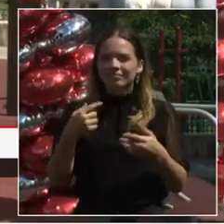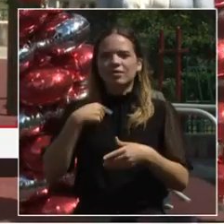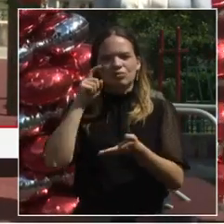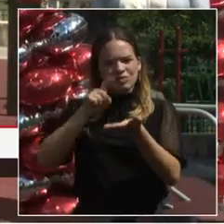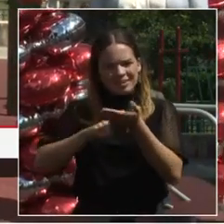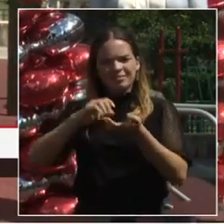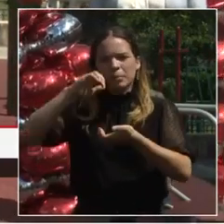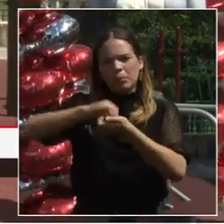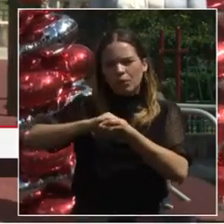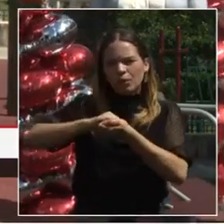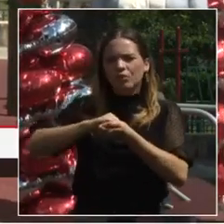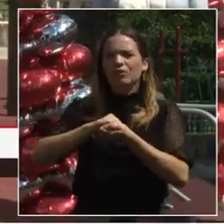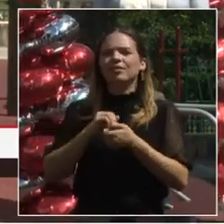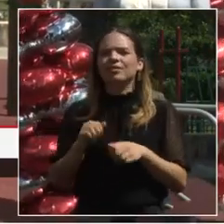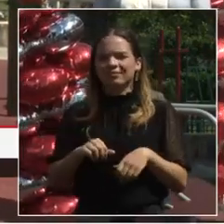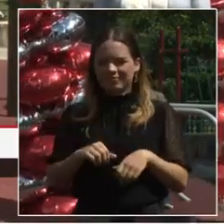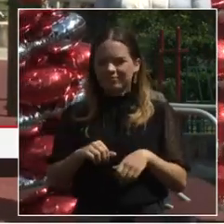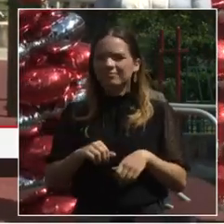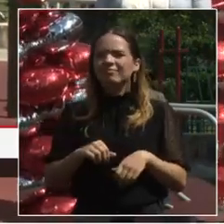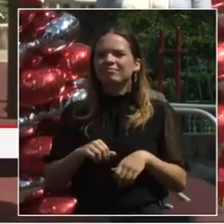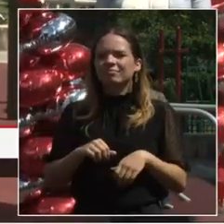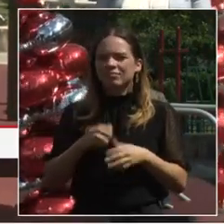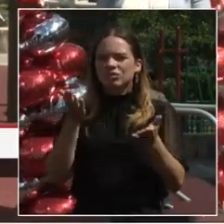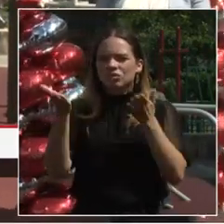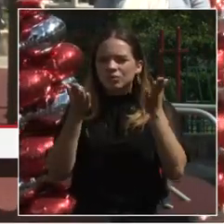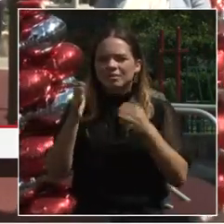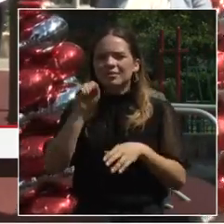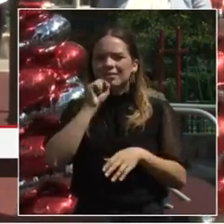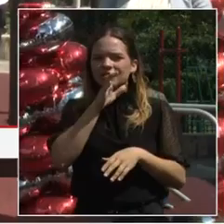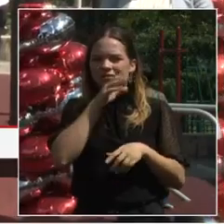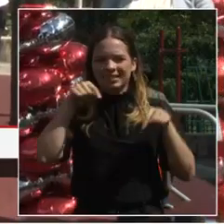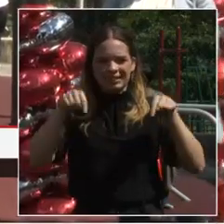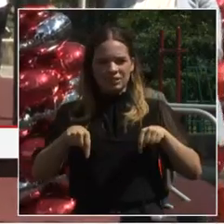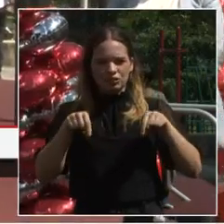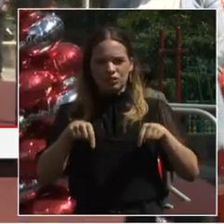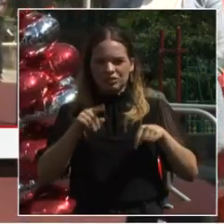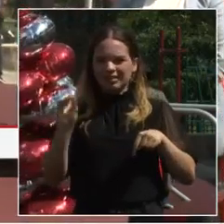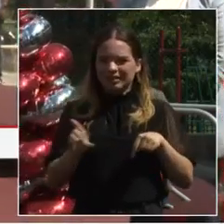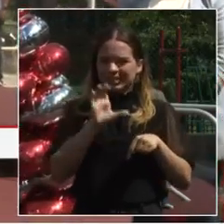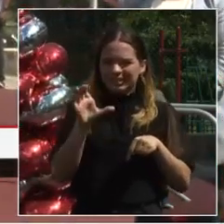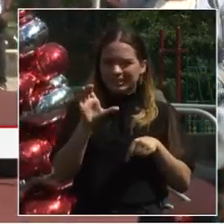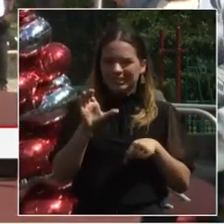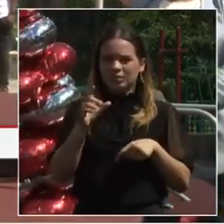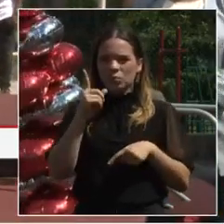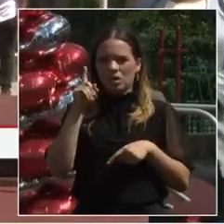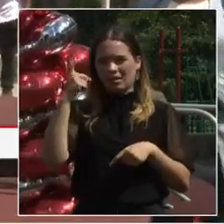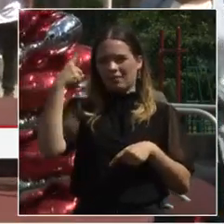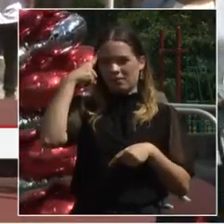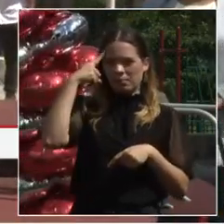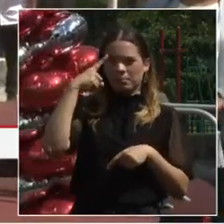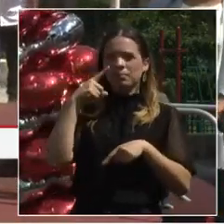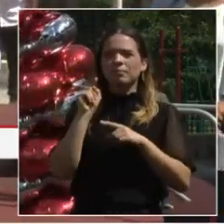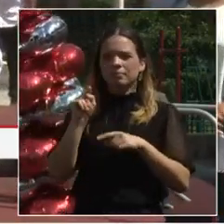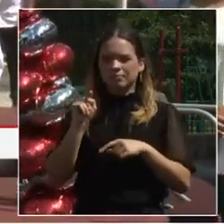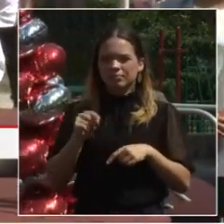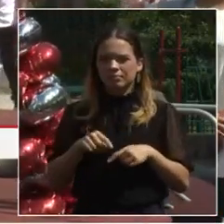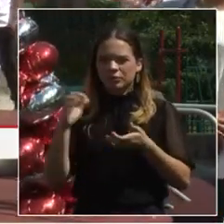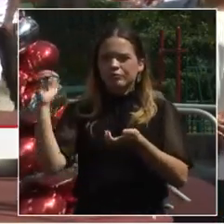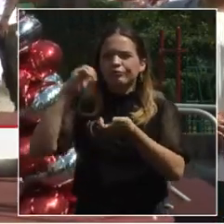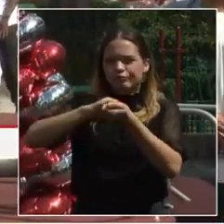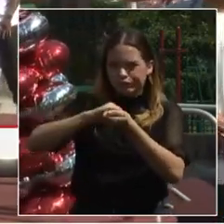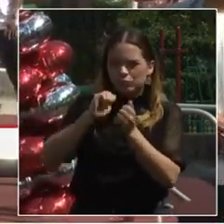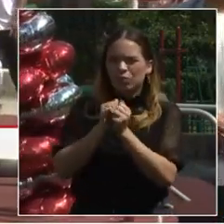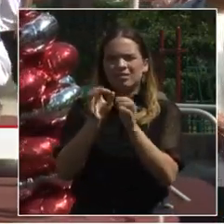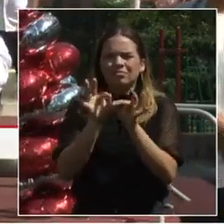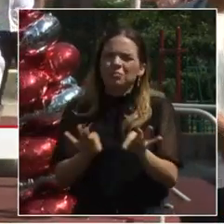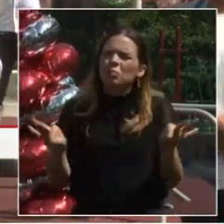partners. To serve seniors in the district, we're one government, and we pride ourselves on our partnerships. And I just wanted to acknowledge the wonderful